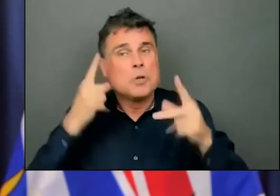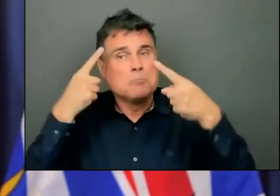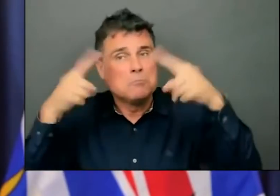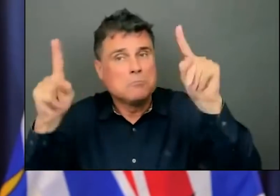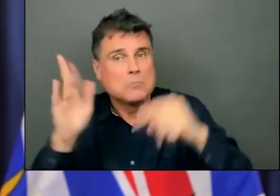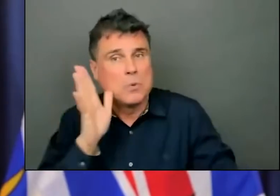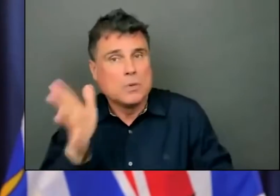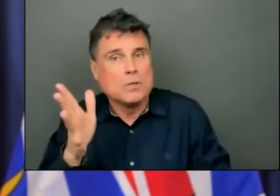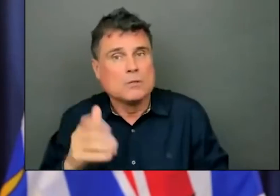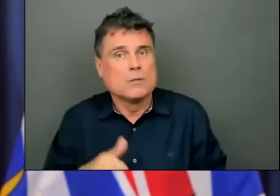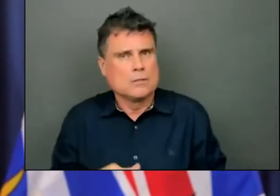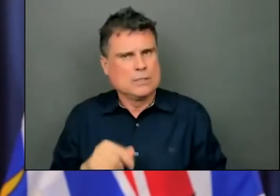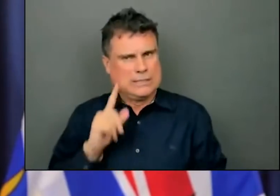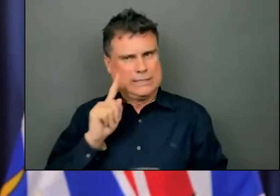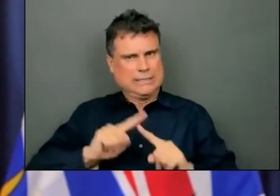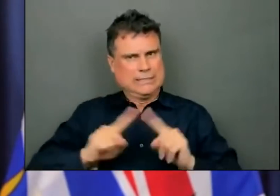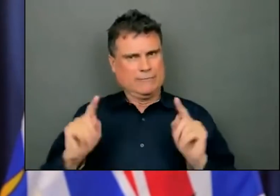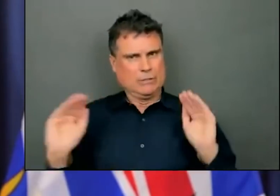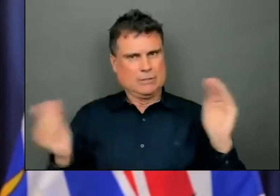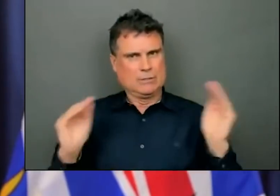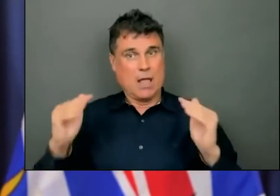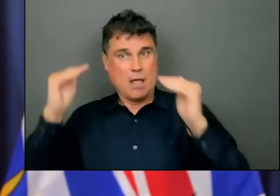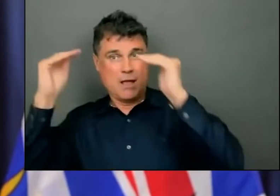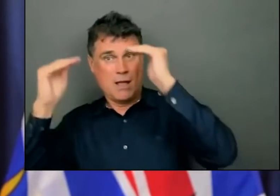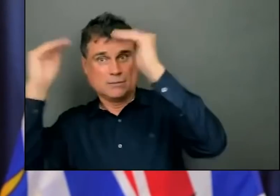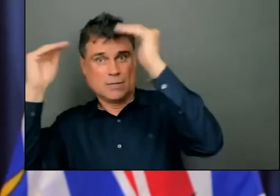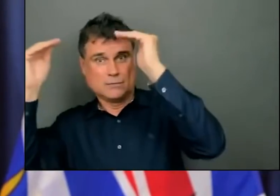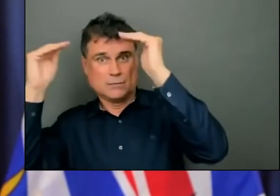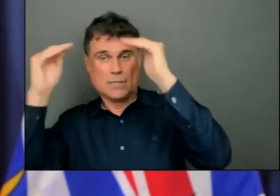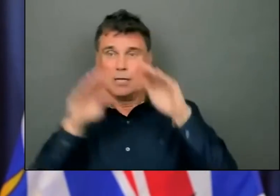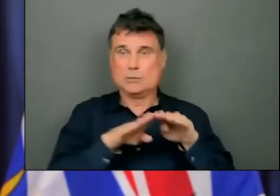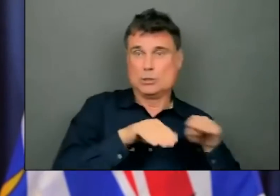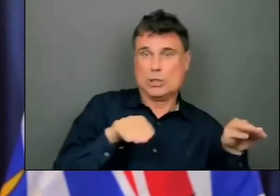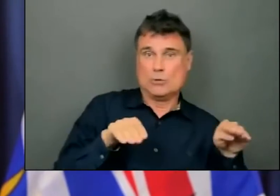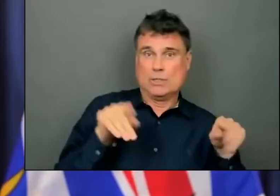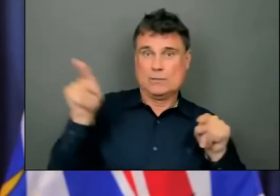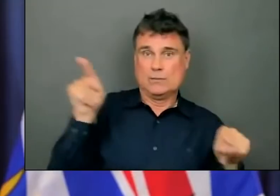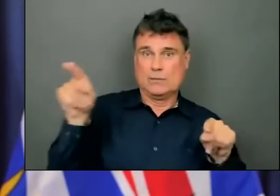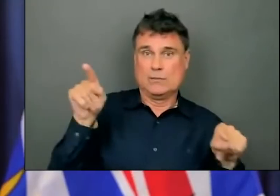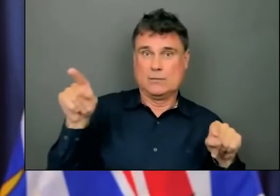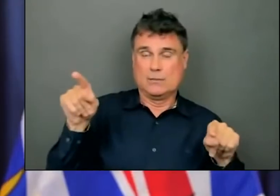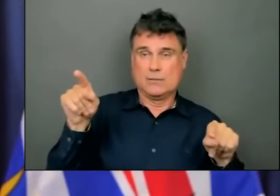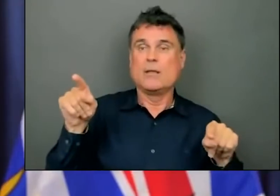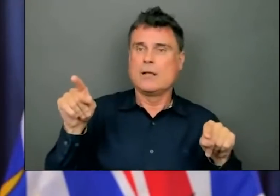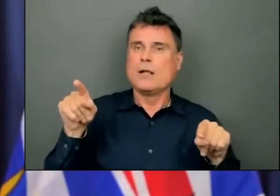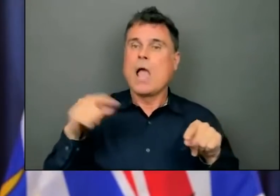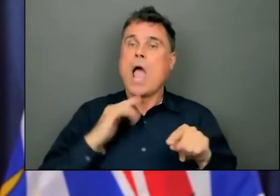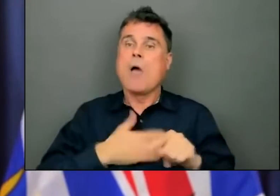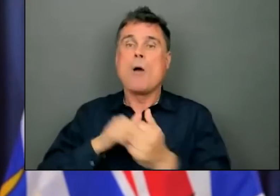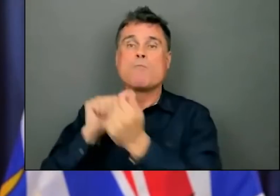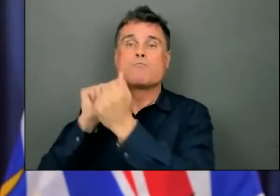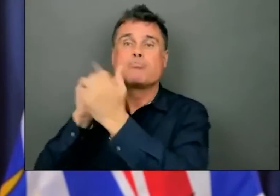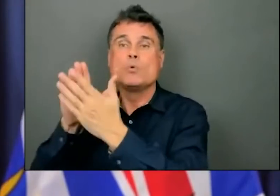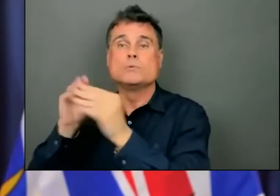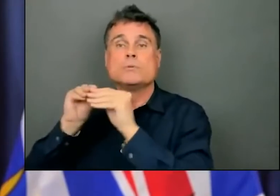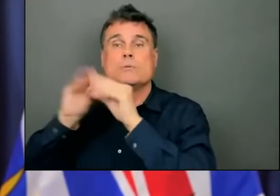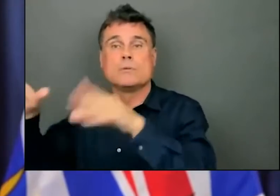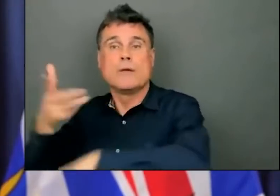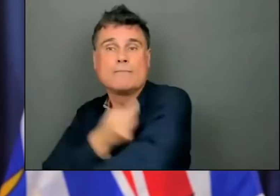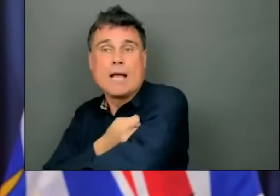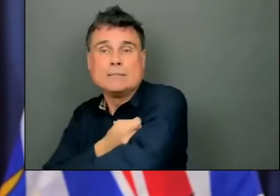for adults and the availability for children, it was a little different. You'll recall that we got access to the